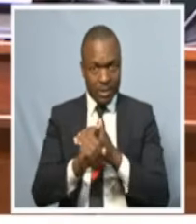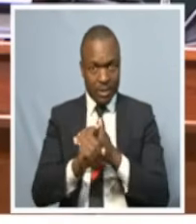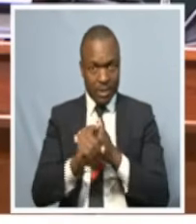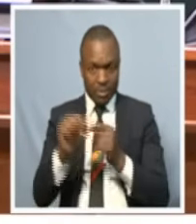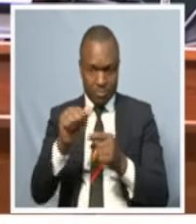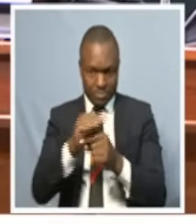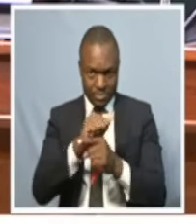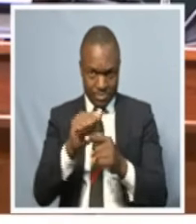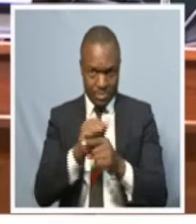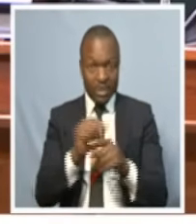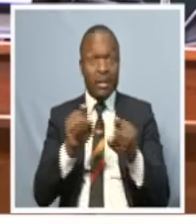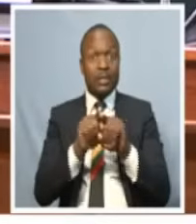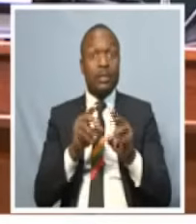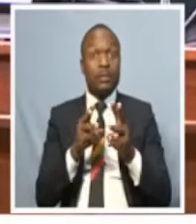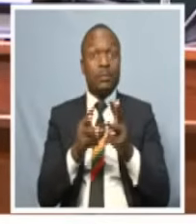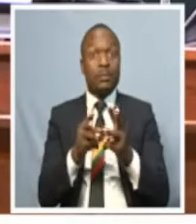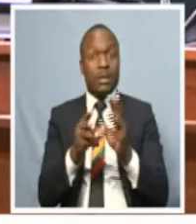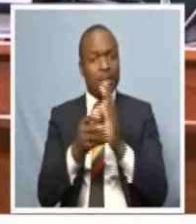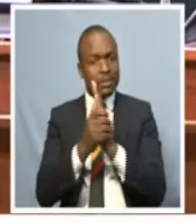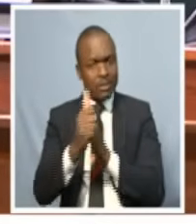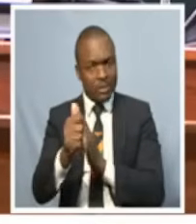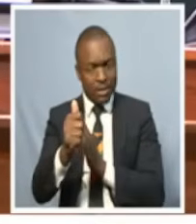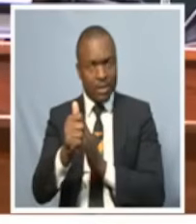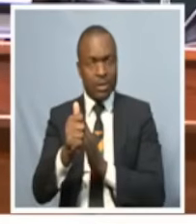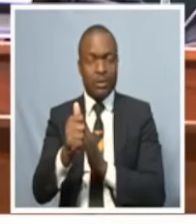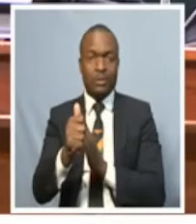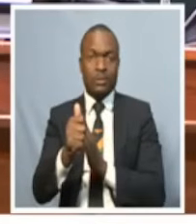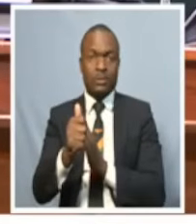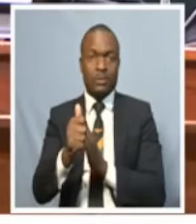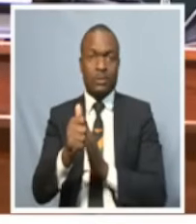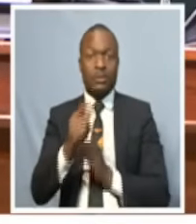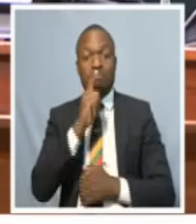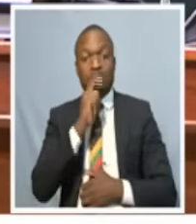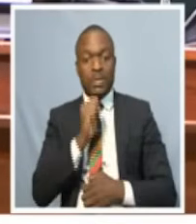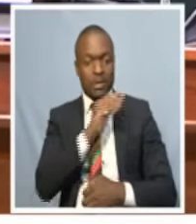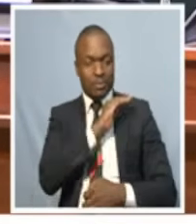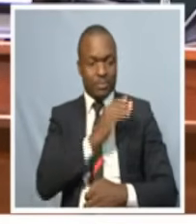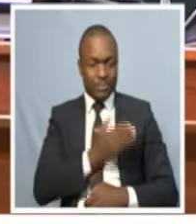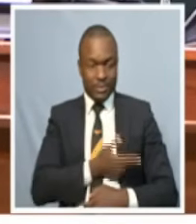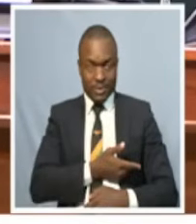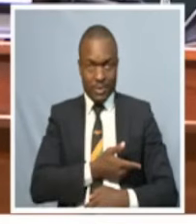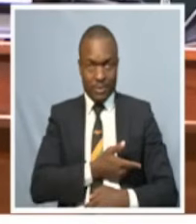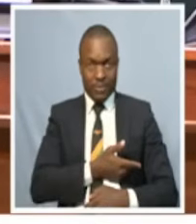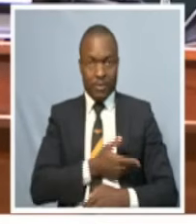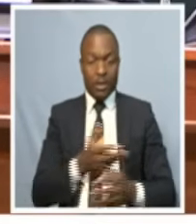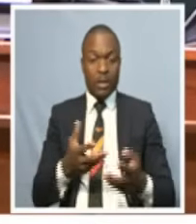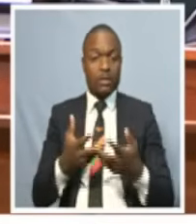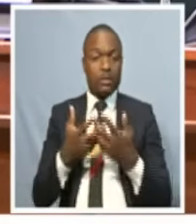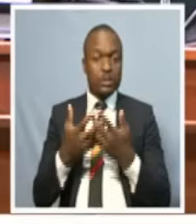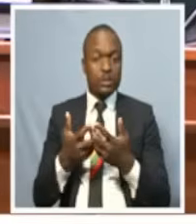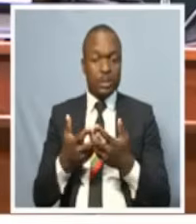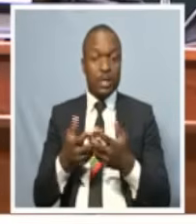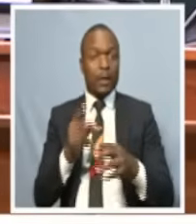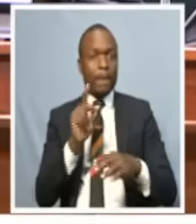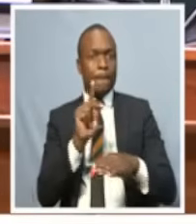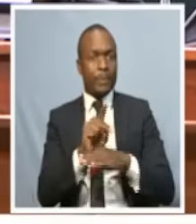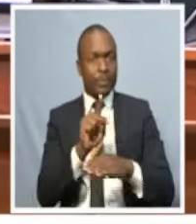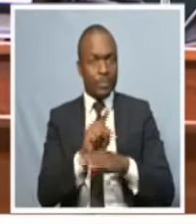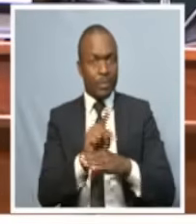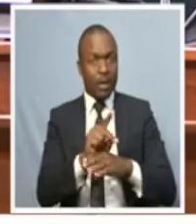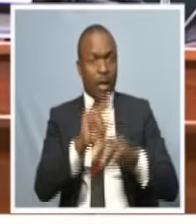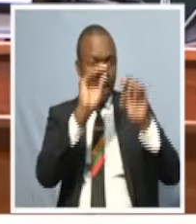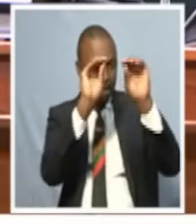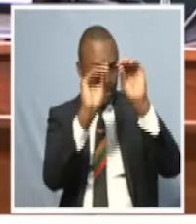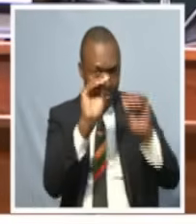the same vein, skilled tradesmen and women from the engineering, projects, and